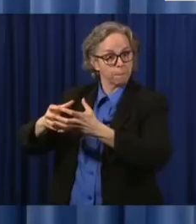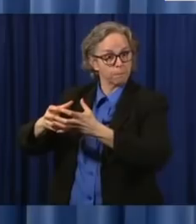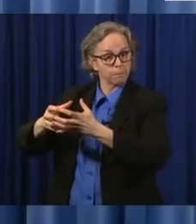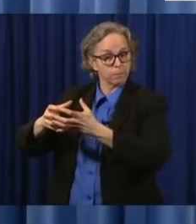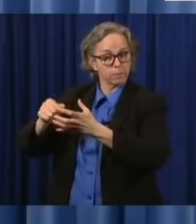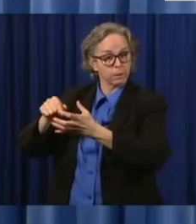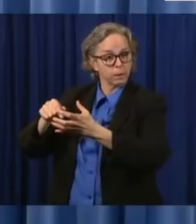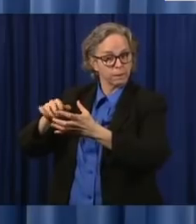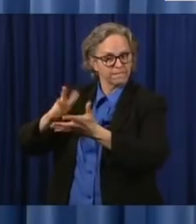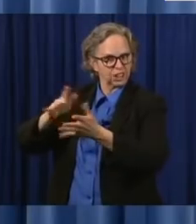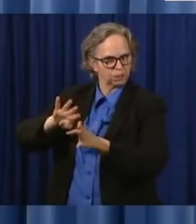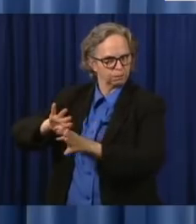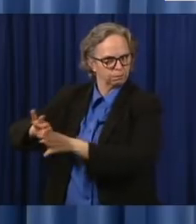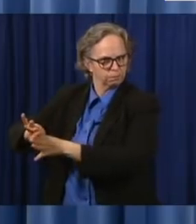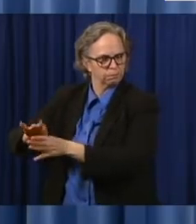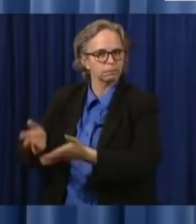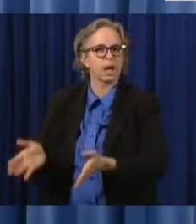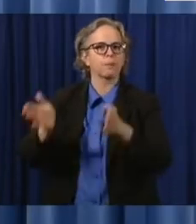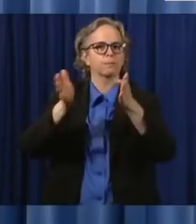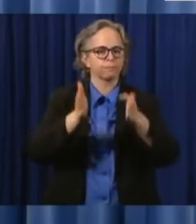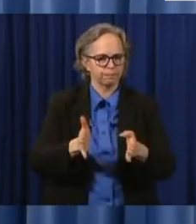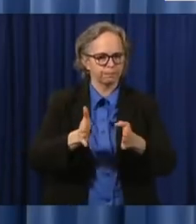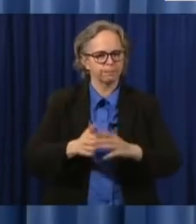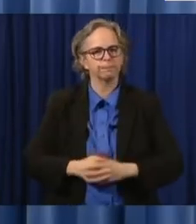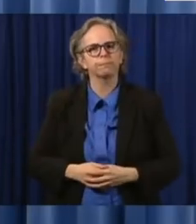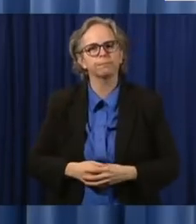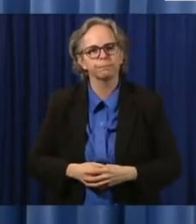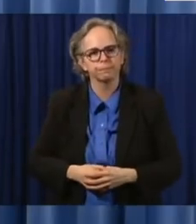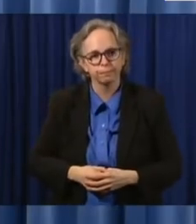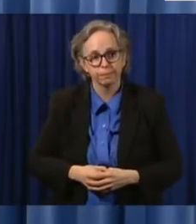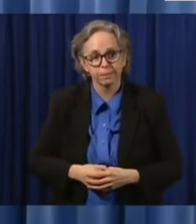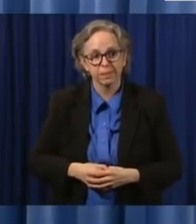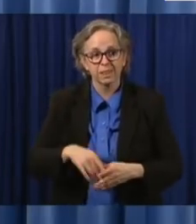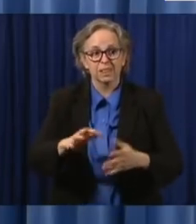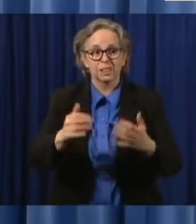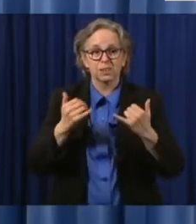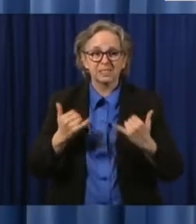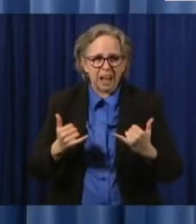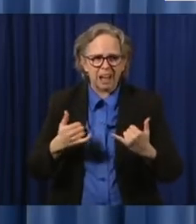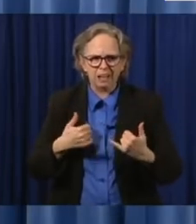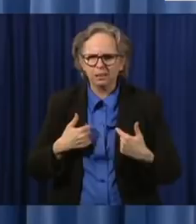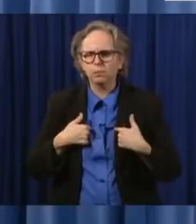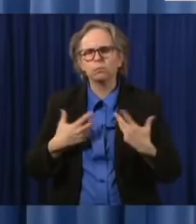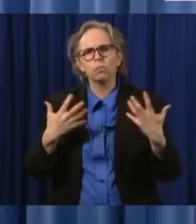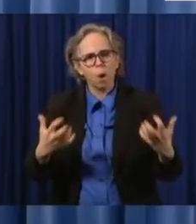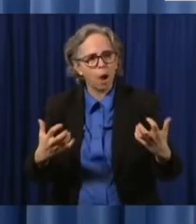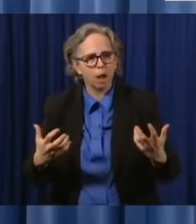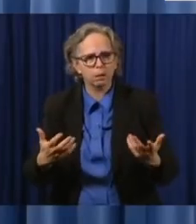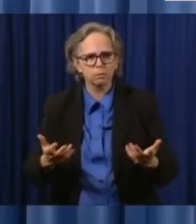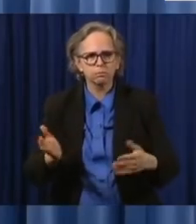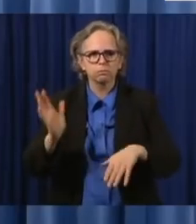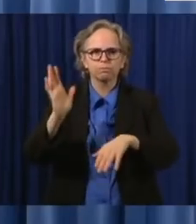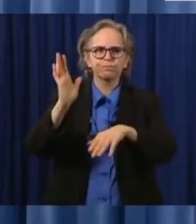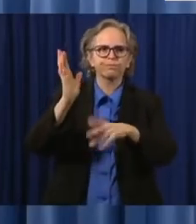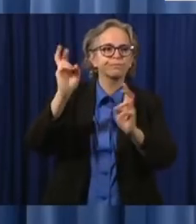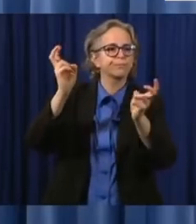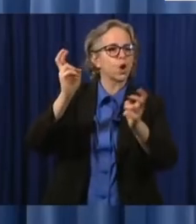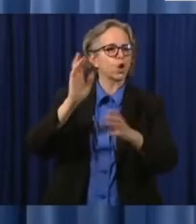in Ohio, we today call upon your sense of personal responsibility and accountability to